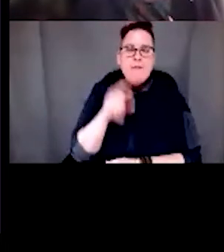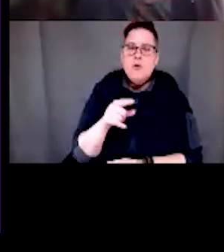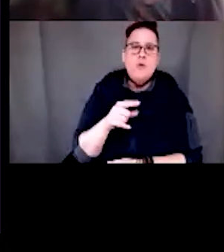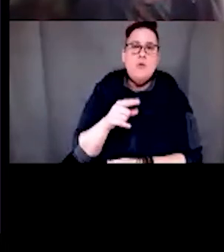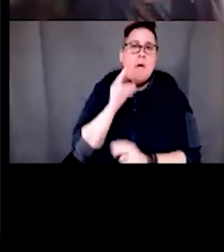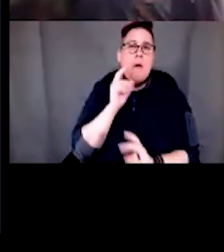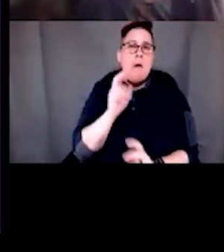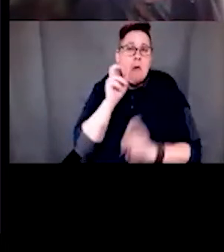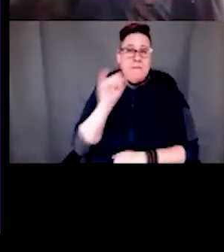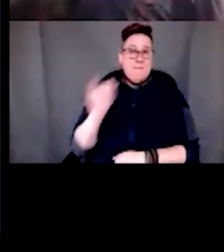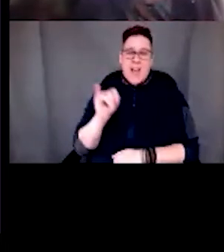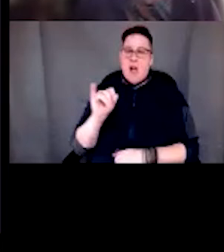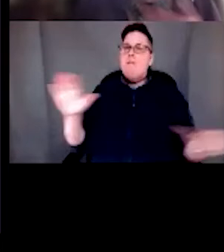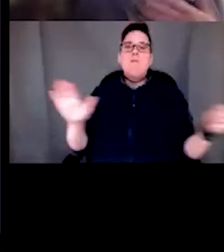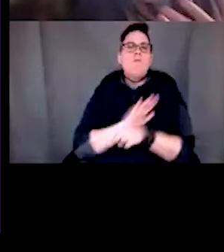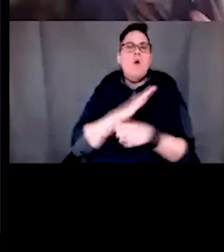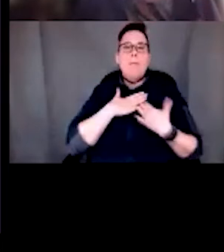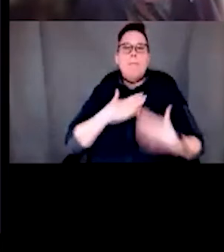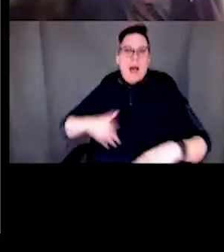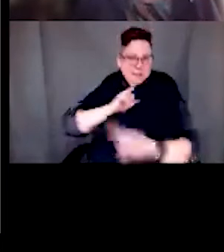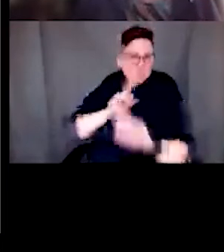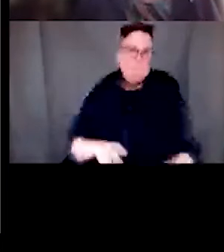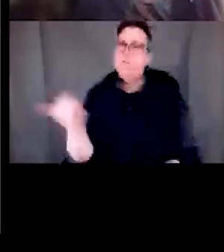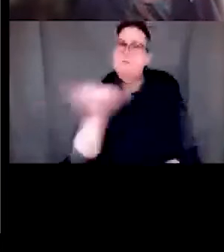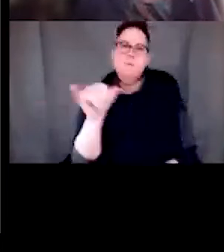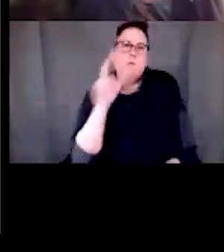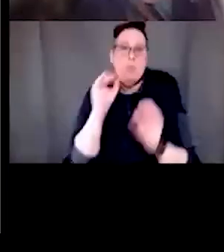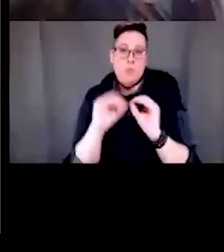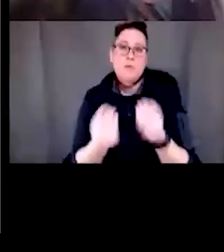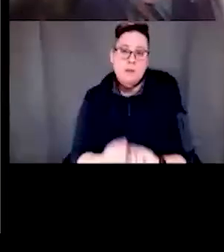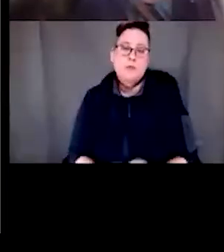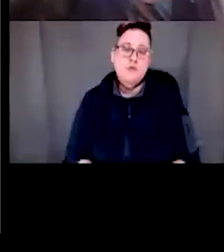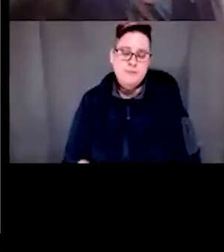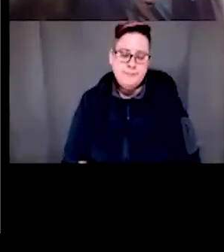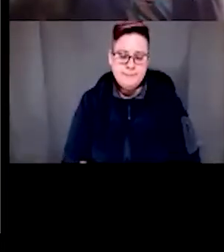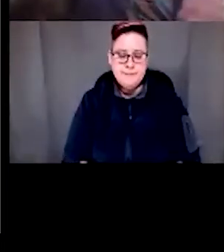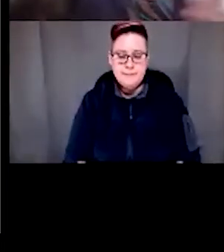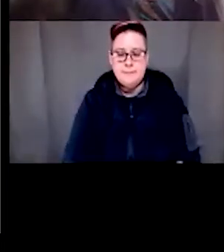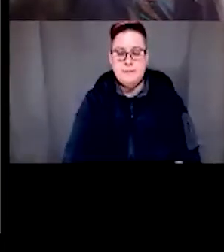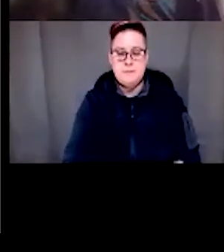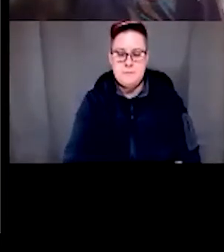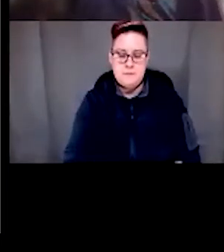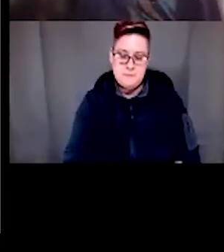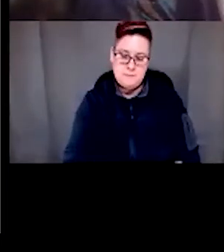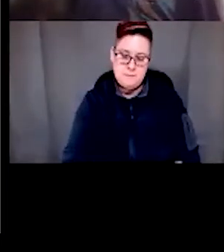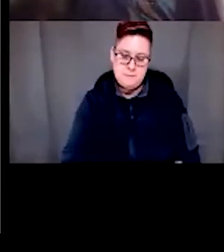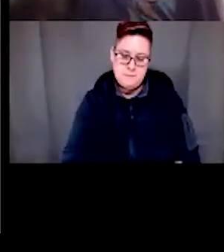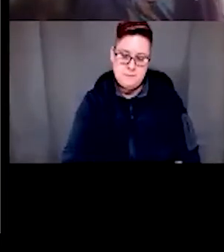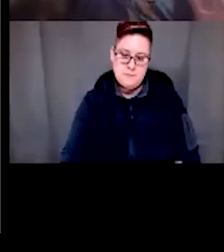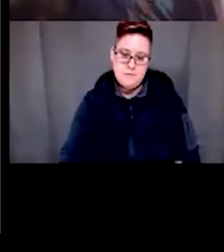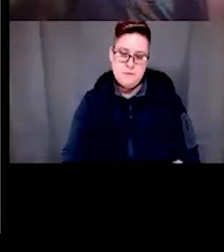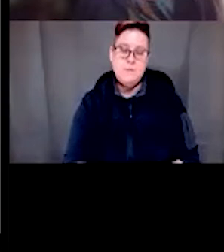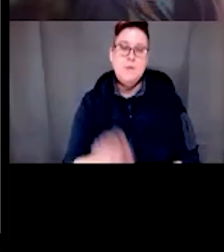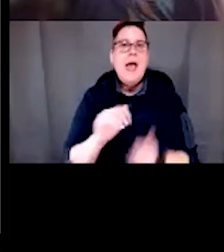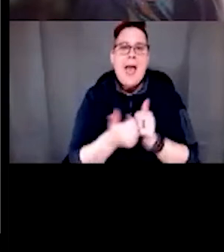your entire body responds to that. That's what has to happen in an organizational body. How do we know?